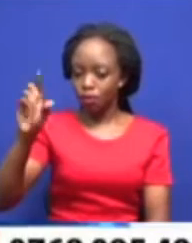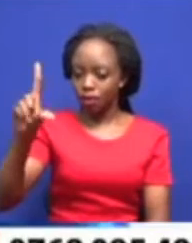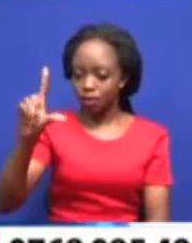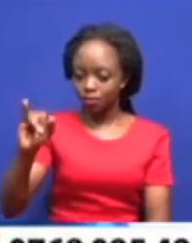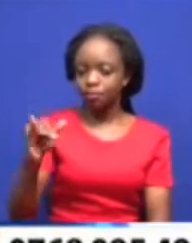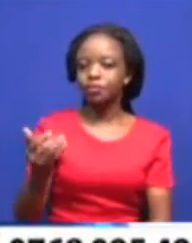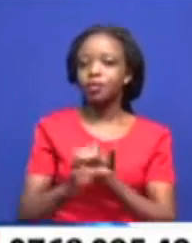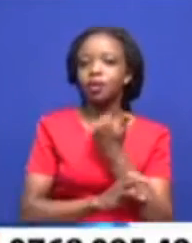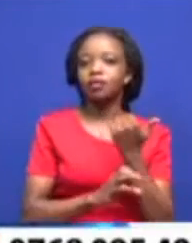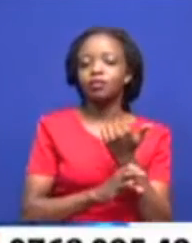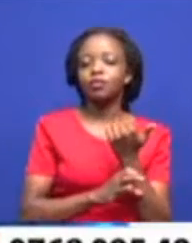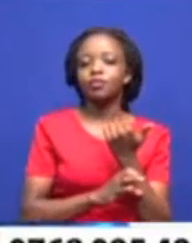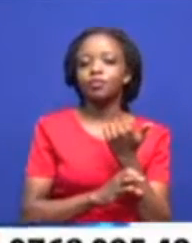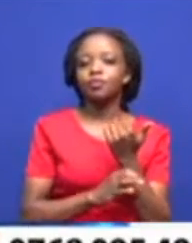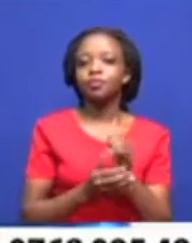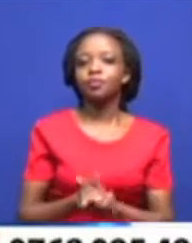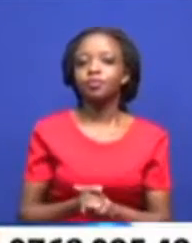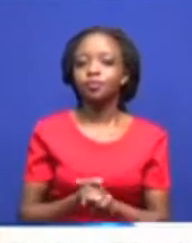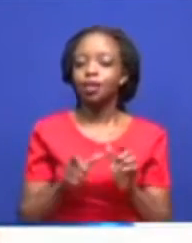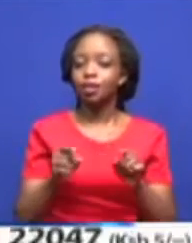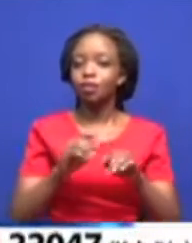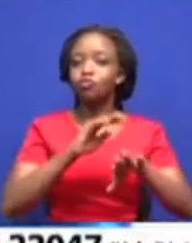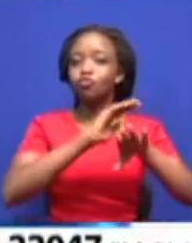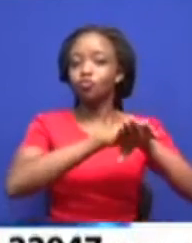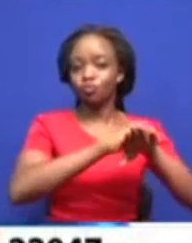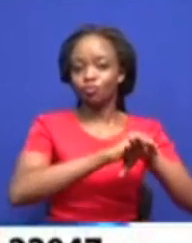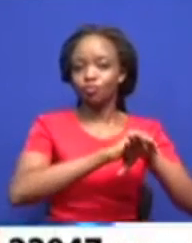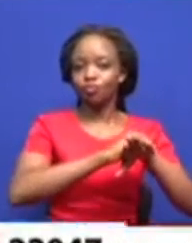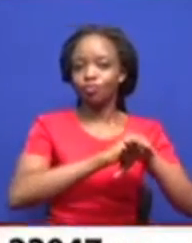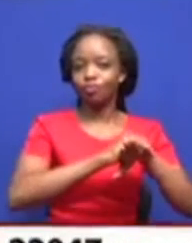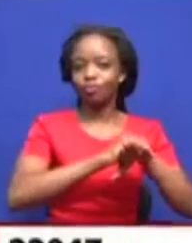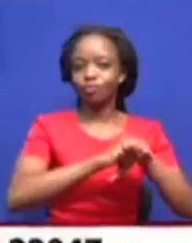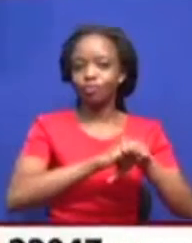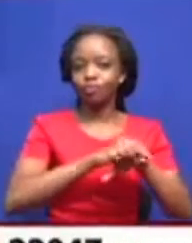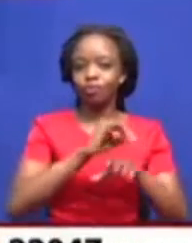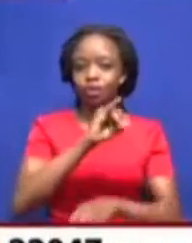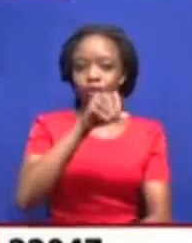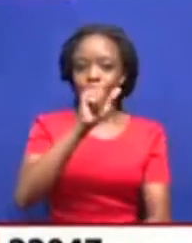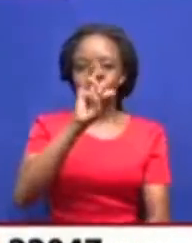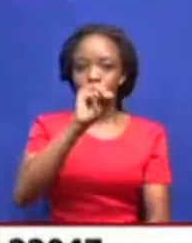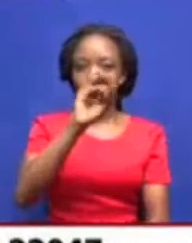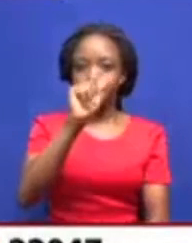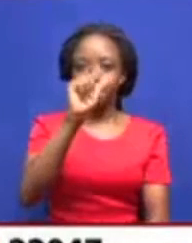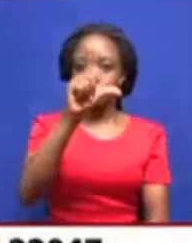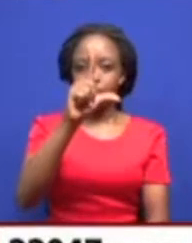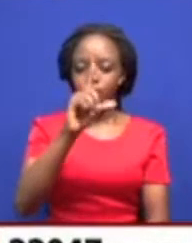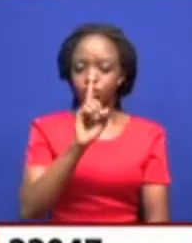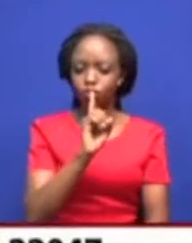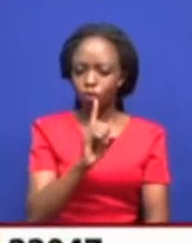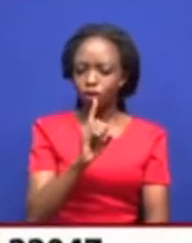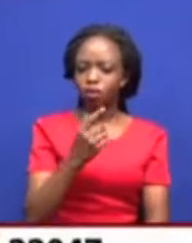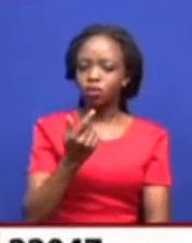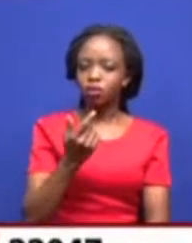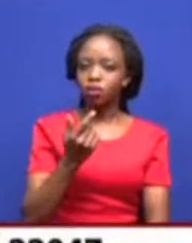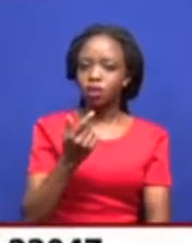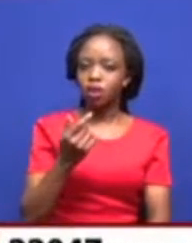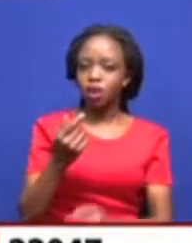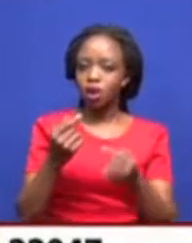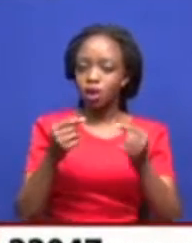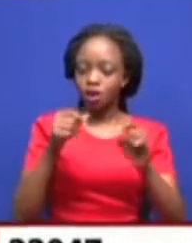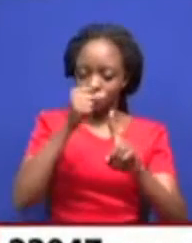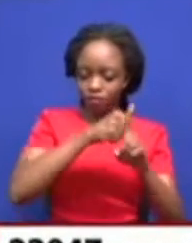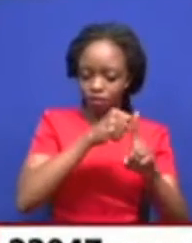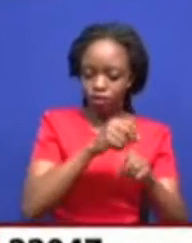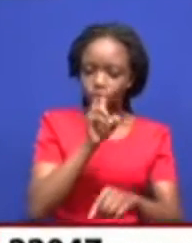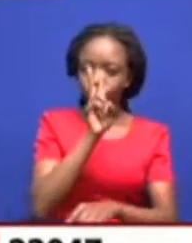Minnesota. Mm-hmm. All right, that's incredible. Now, Jamal Osman is your senior and one of your opponents in the race. Now,